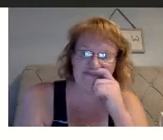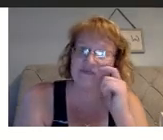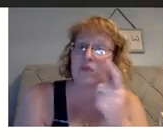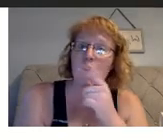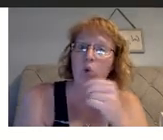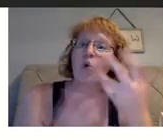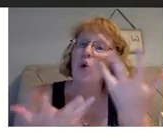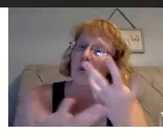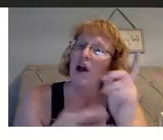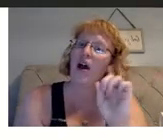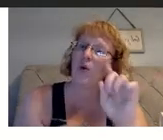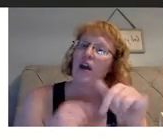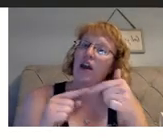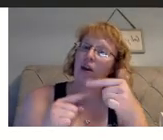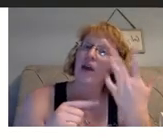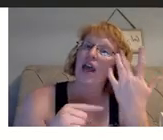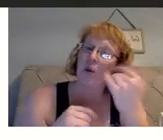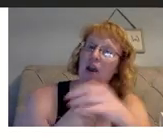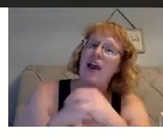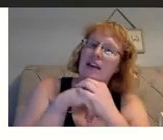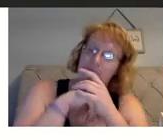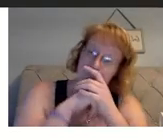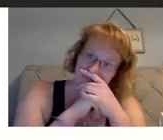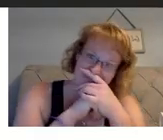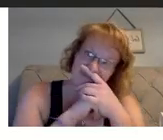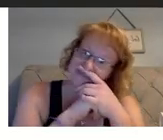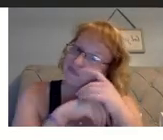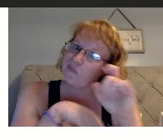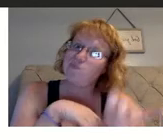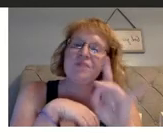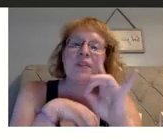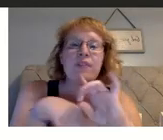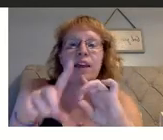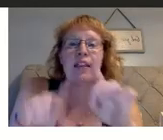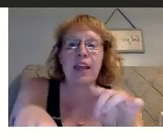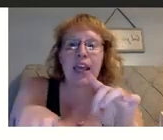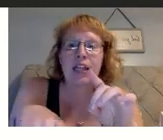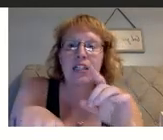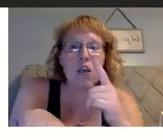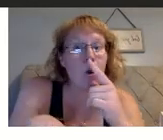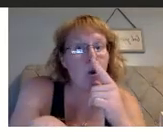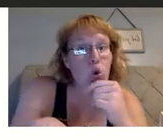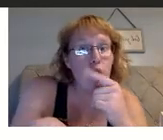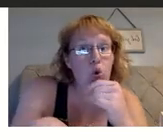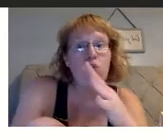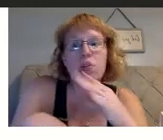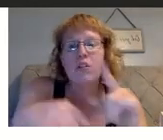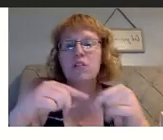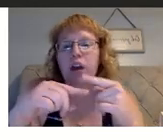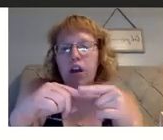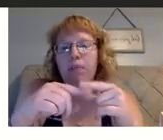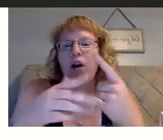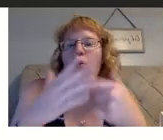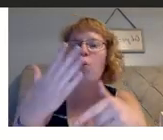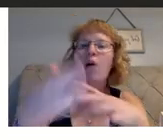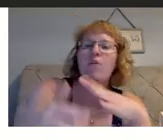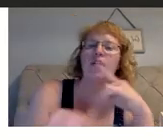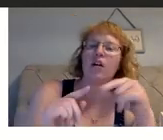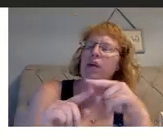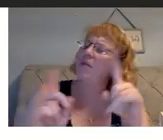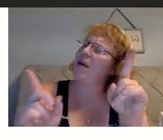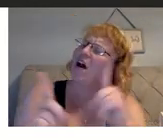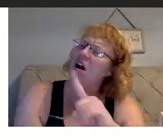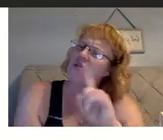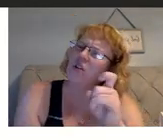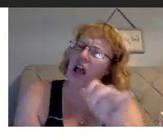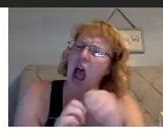Who, what, where, when, why. We need to find the answer of who we're talking about or what we're talking about. But it also